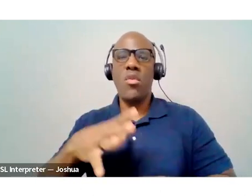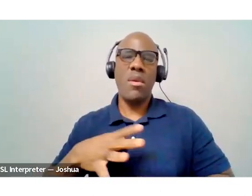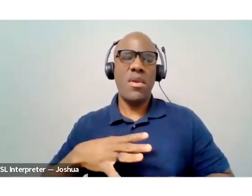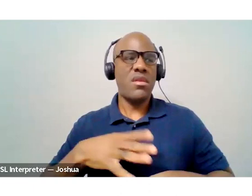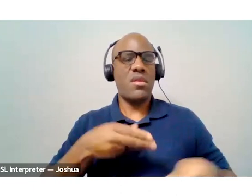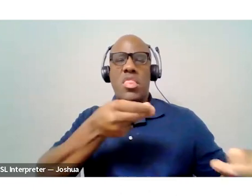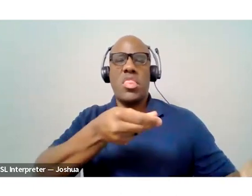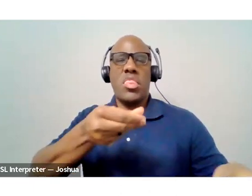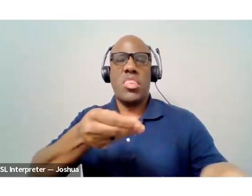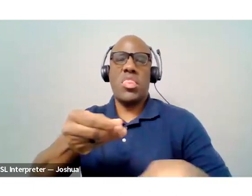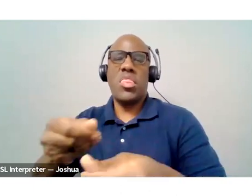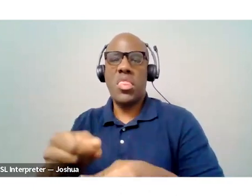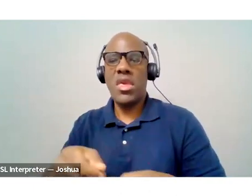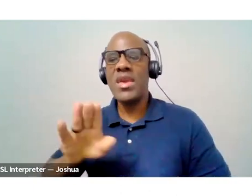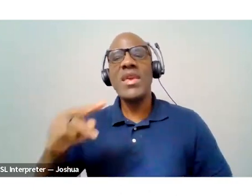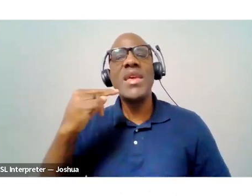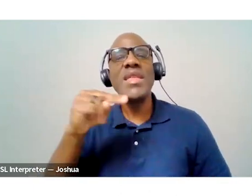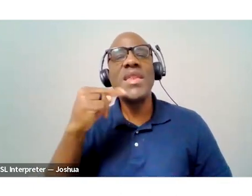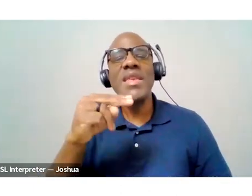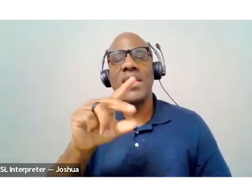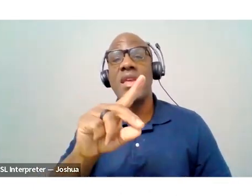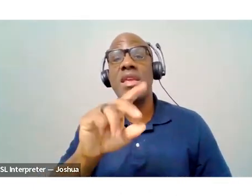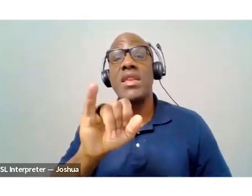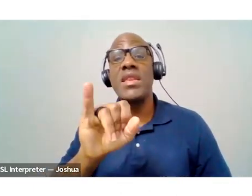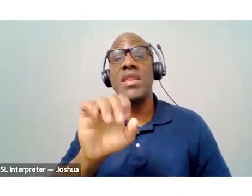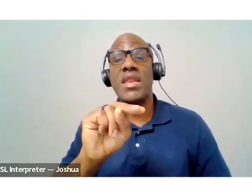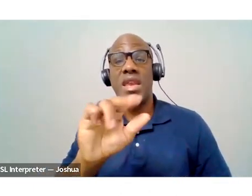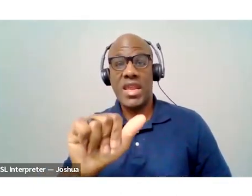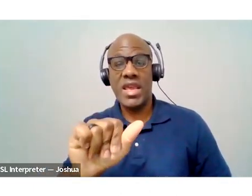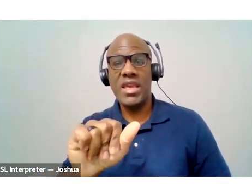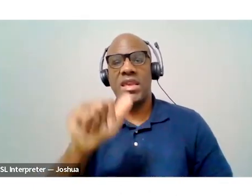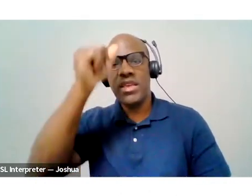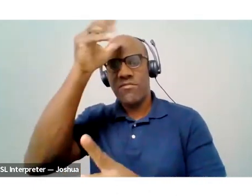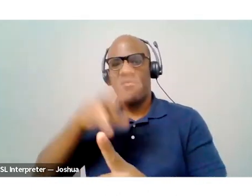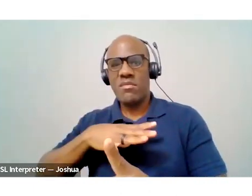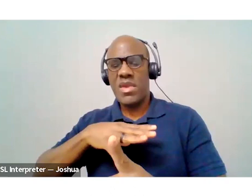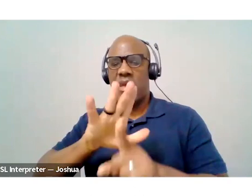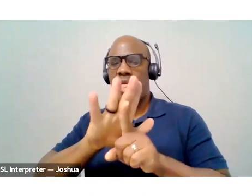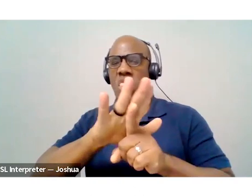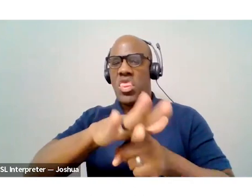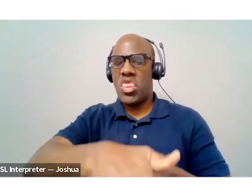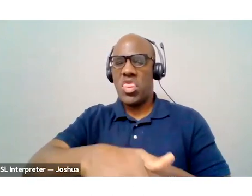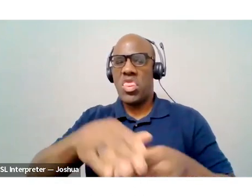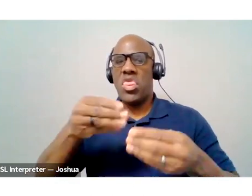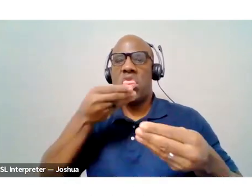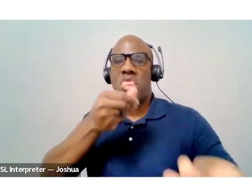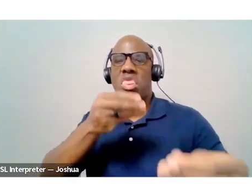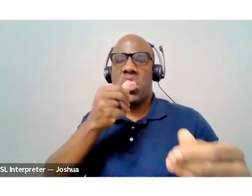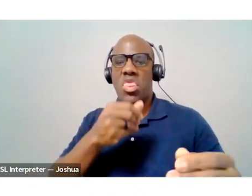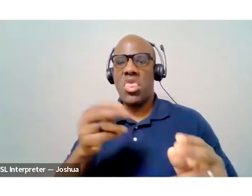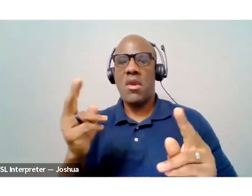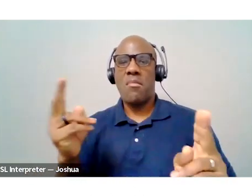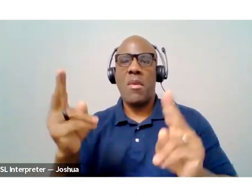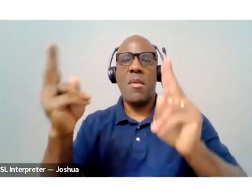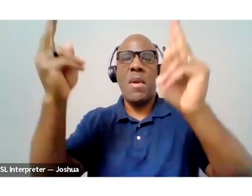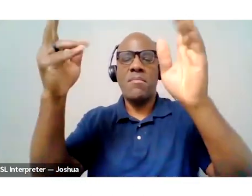and the different double standard treatment towards Dina and Rami, and even